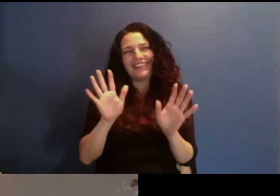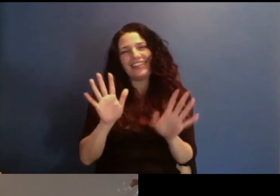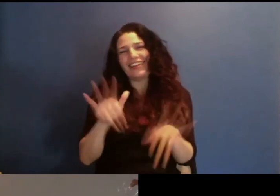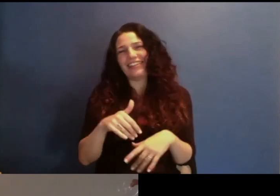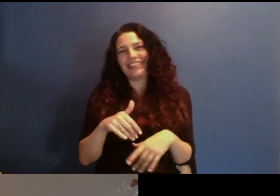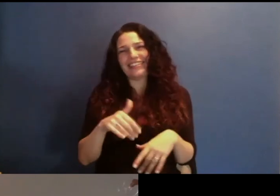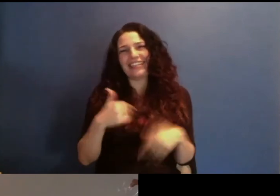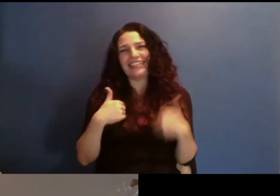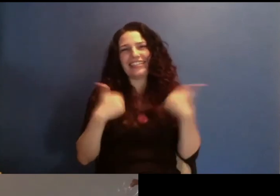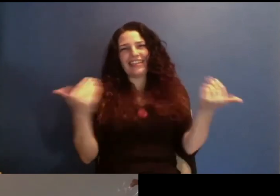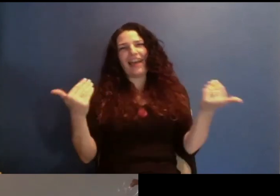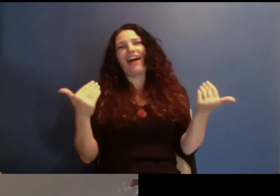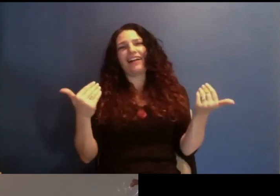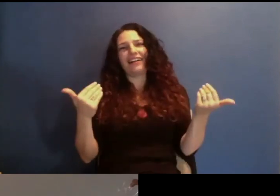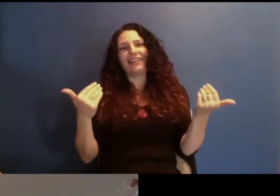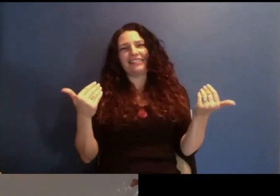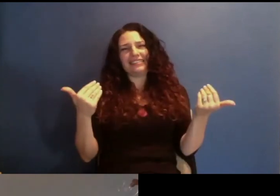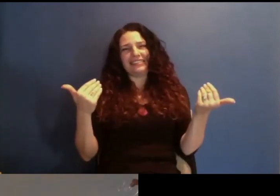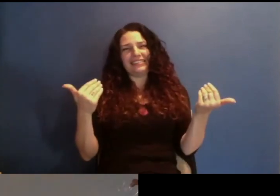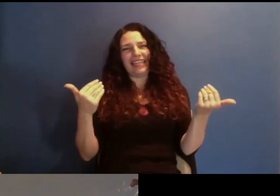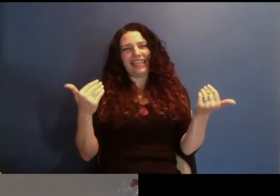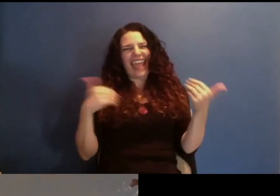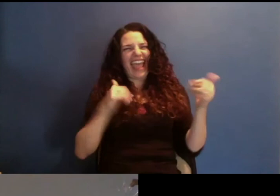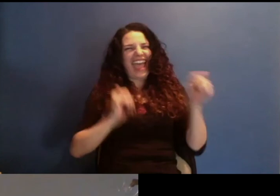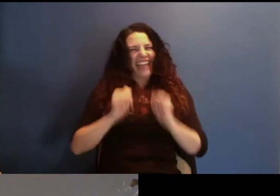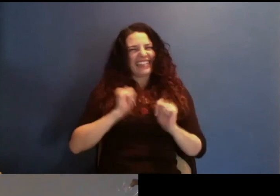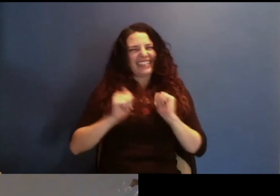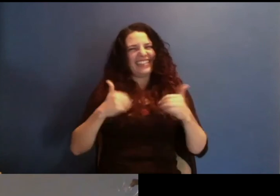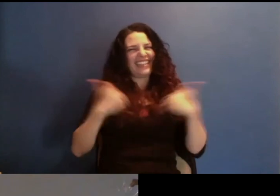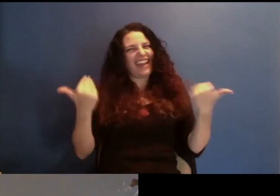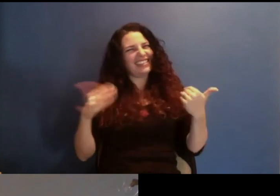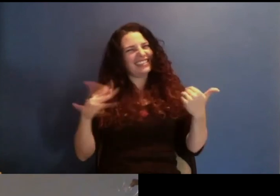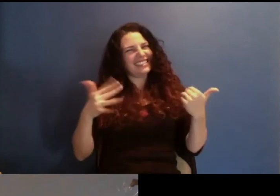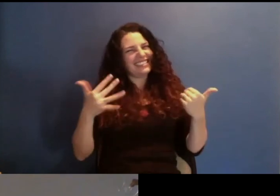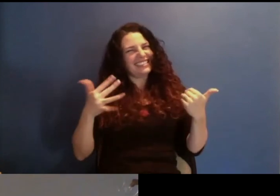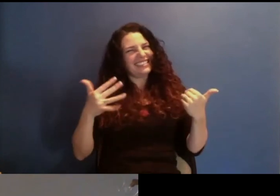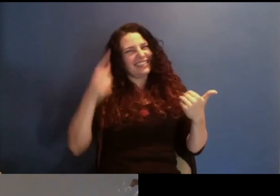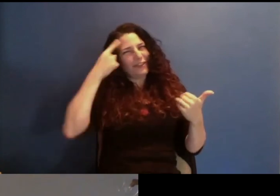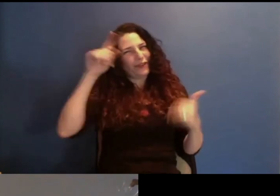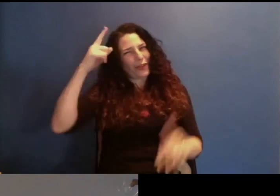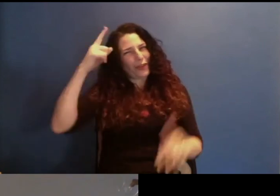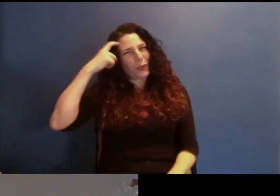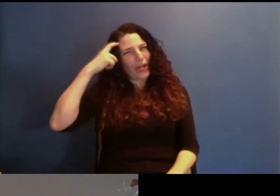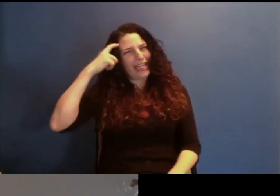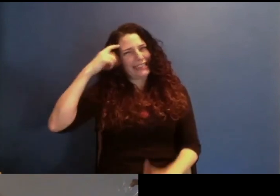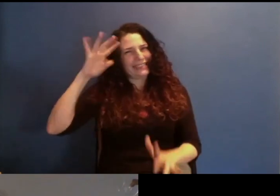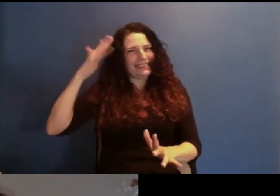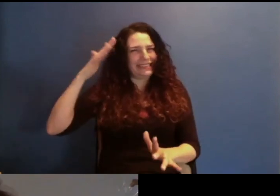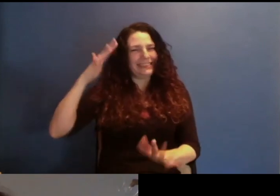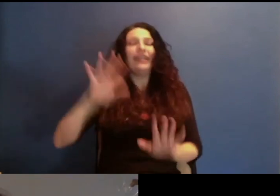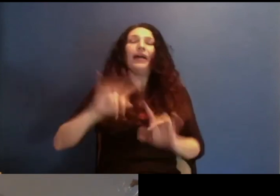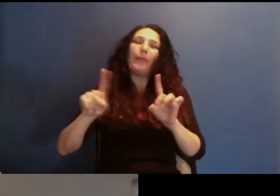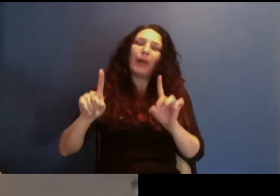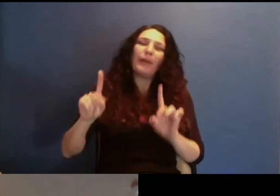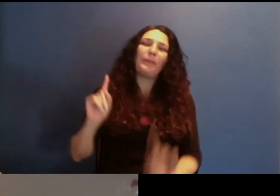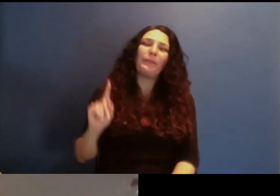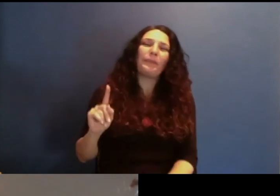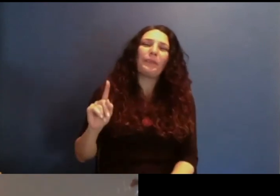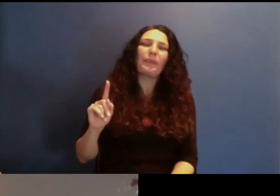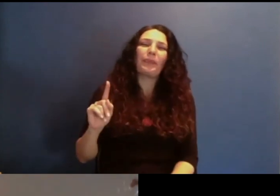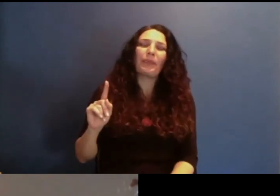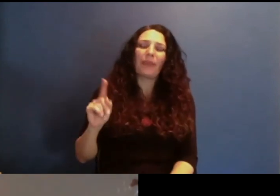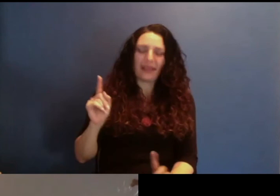for your brain. I would say, if you like, I think